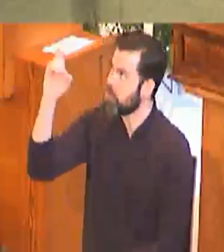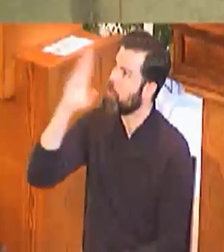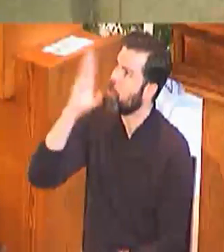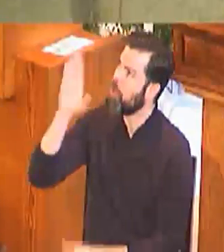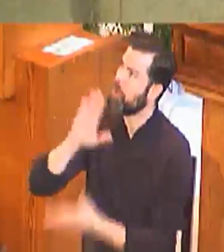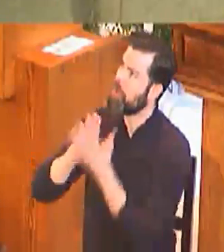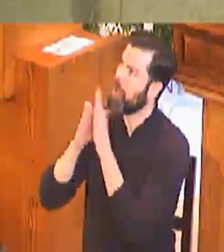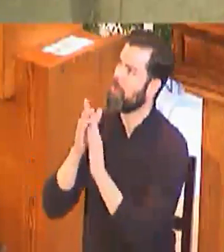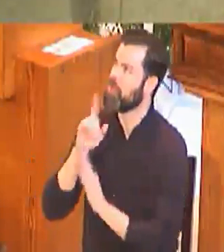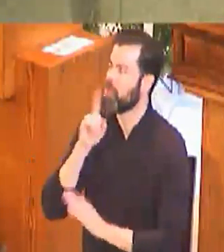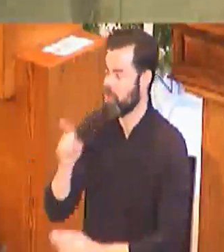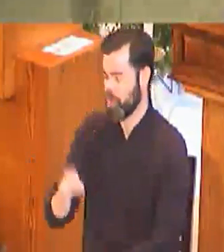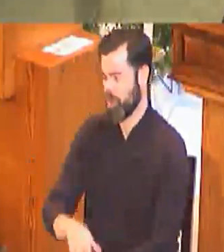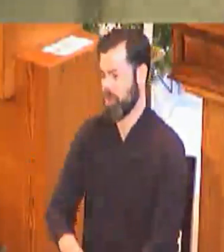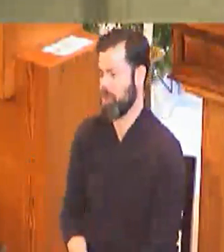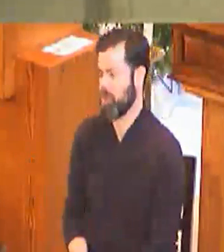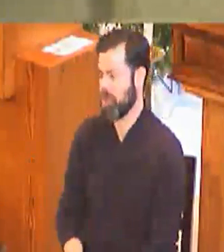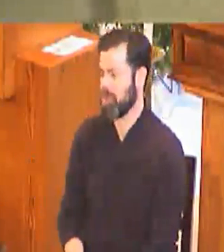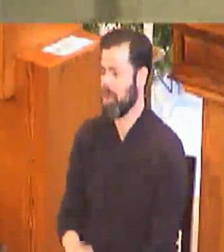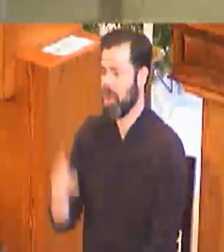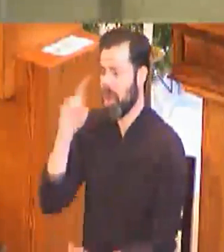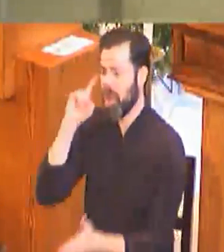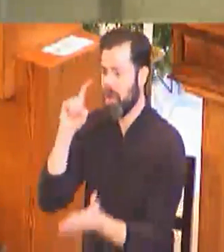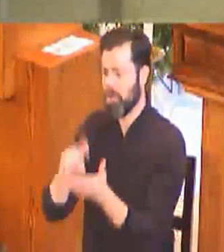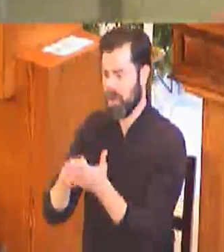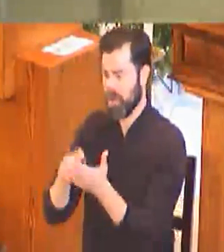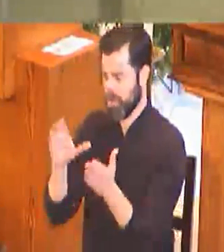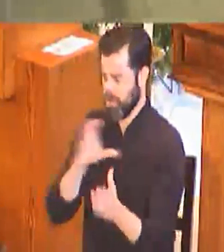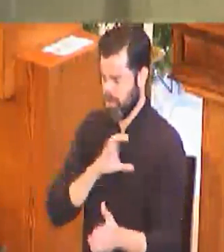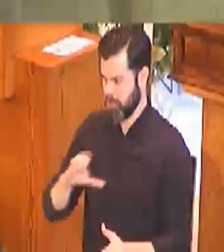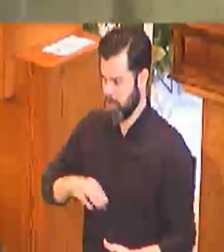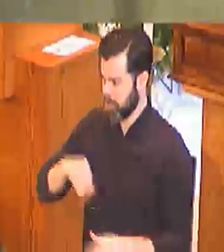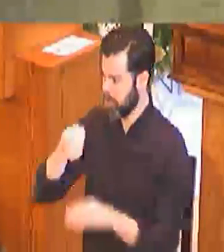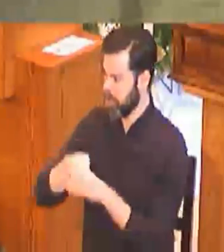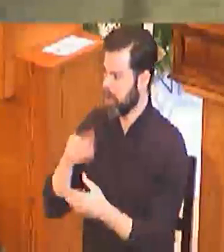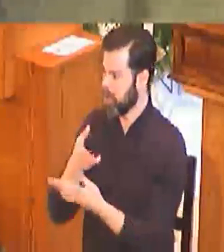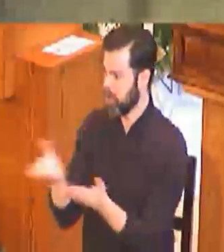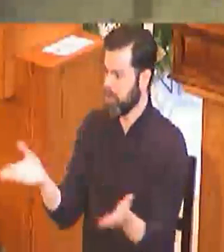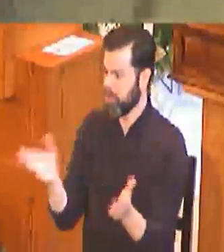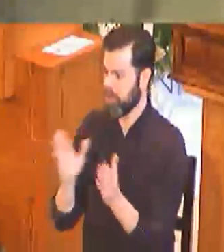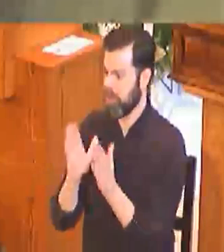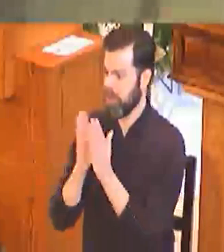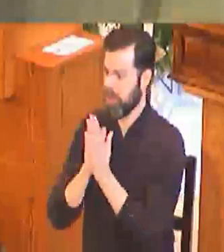true. I behold the Christ in each of you. Namaste.